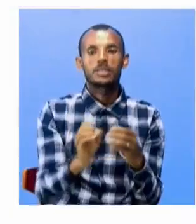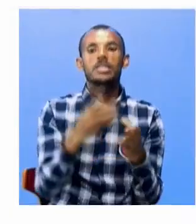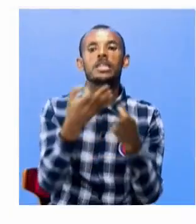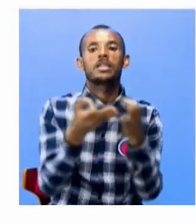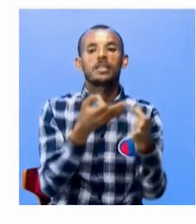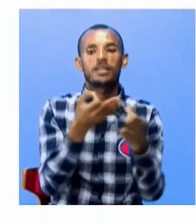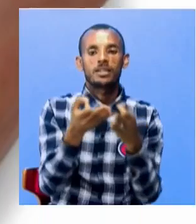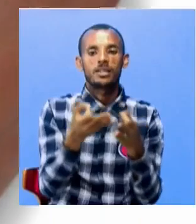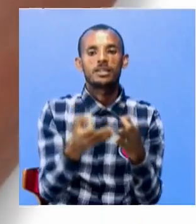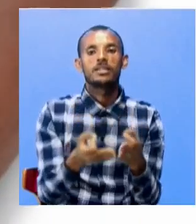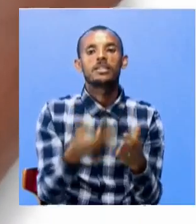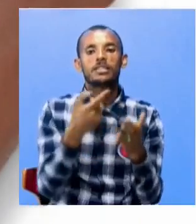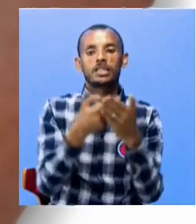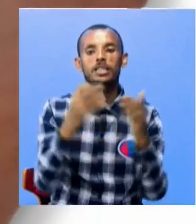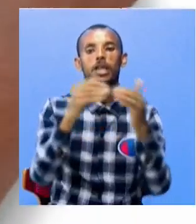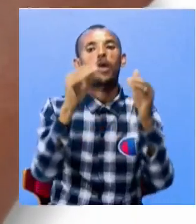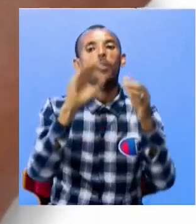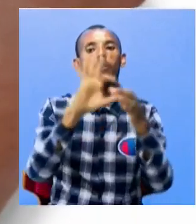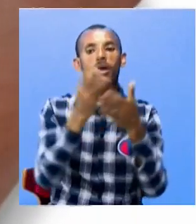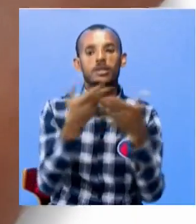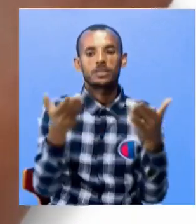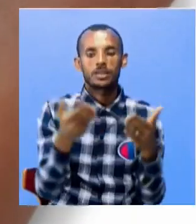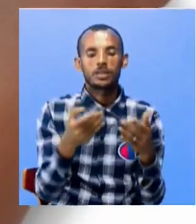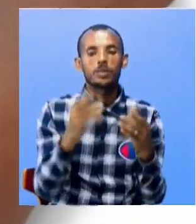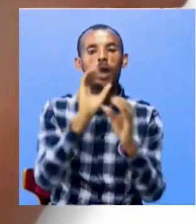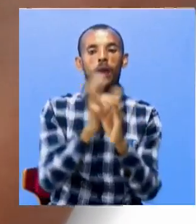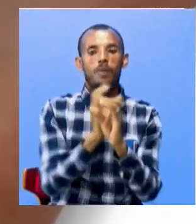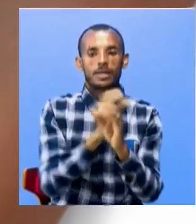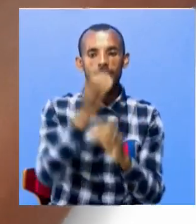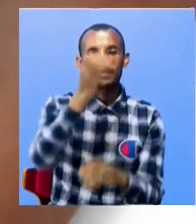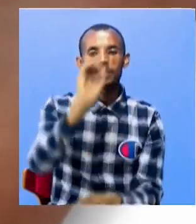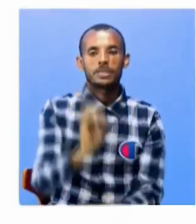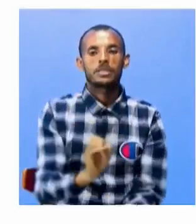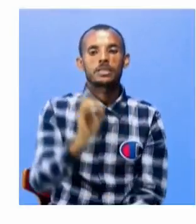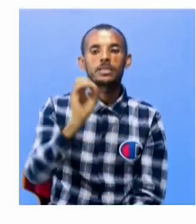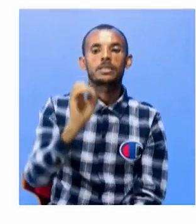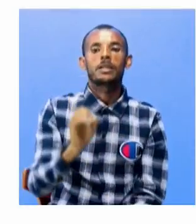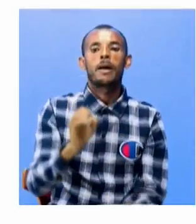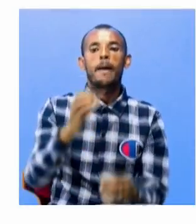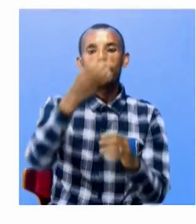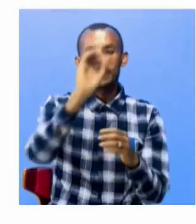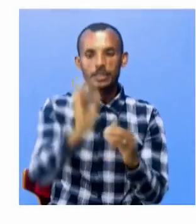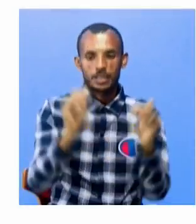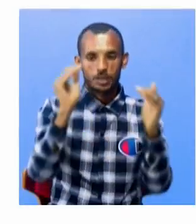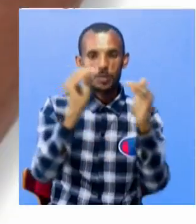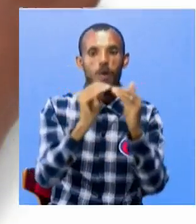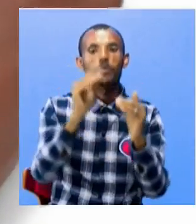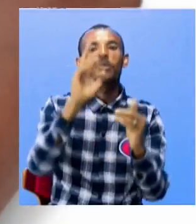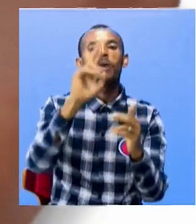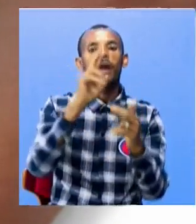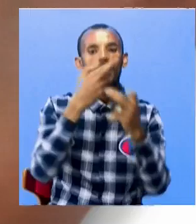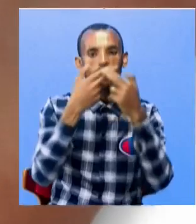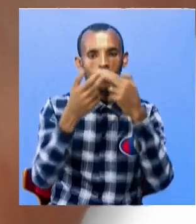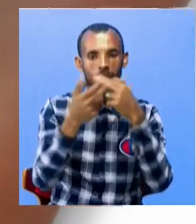this equation. To calculate the percentage, simply you multiply the rate and the